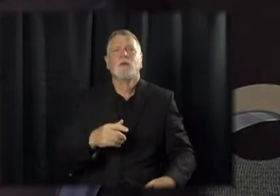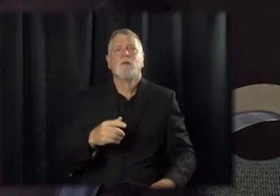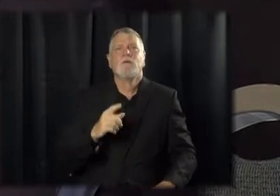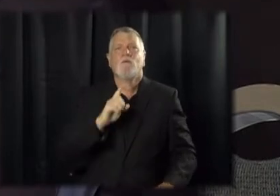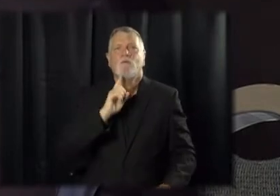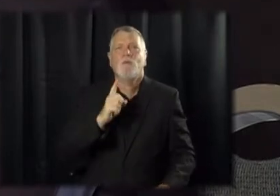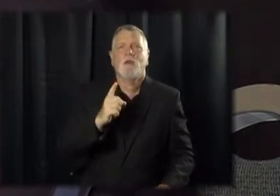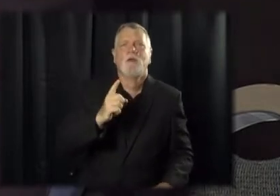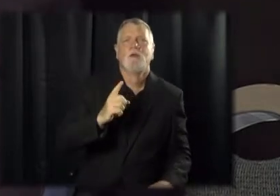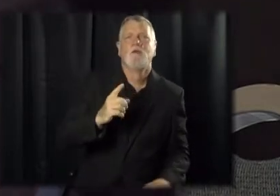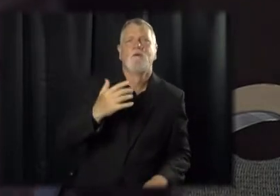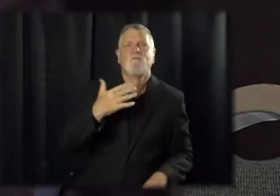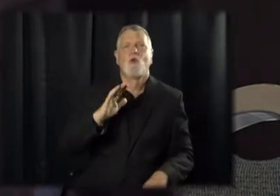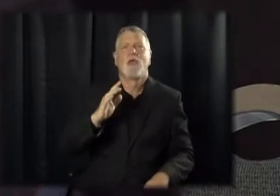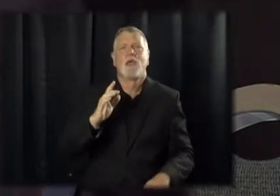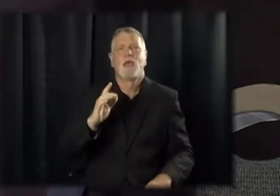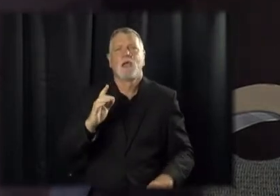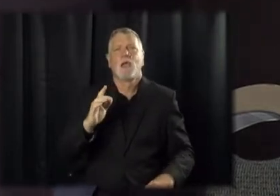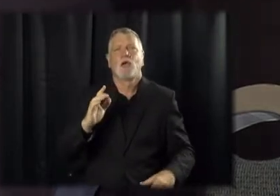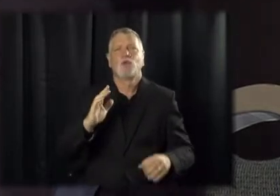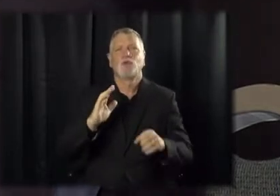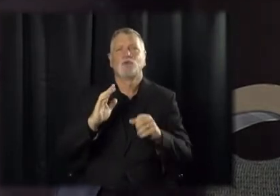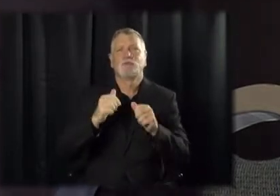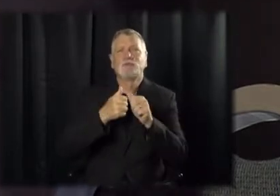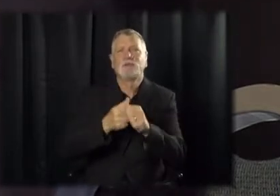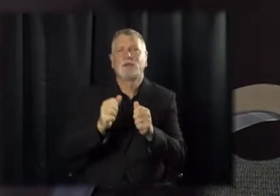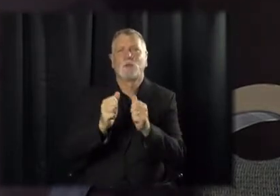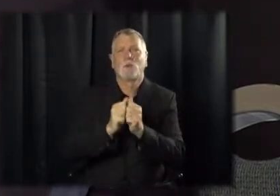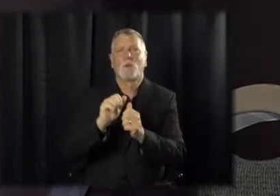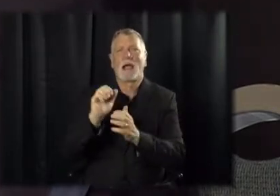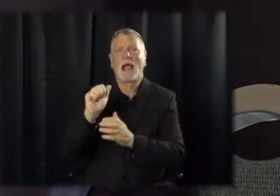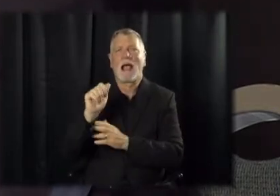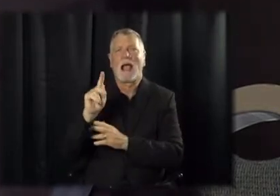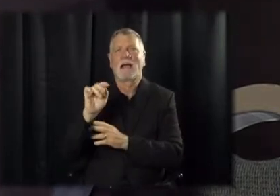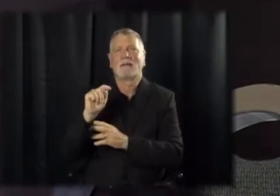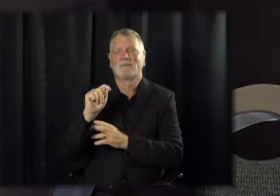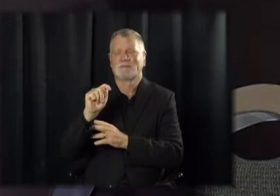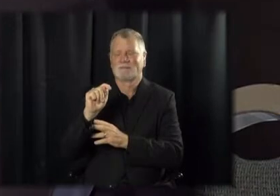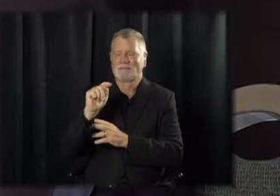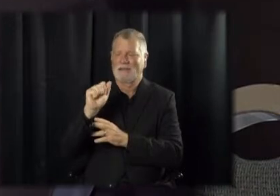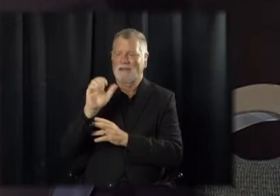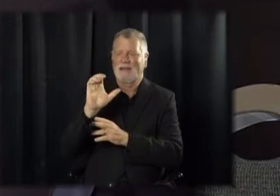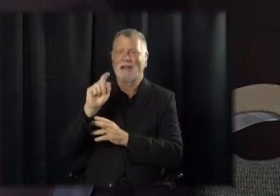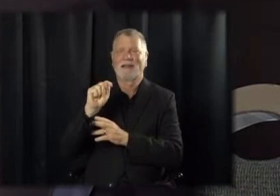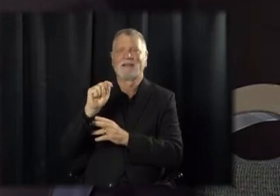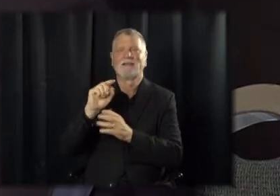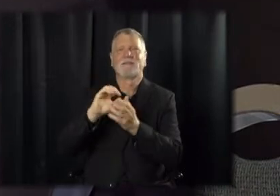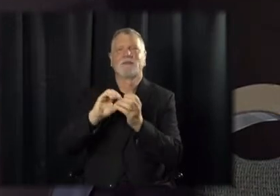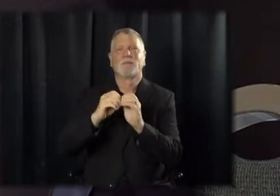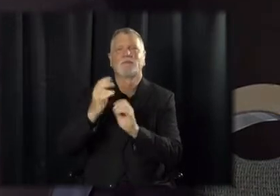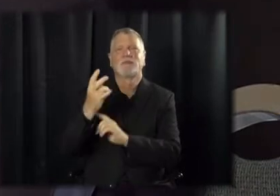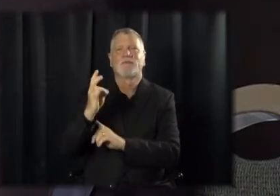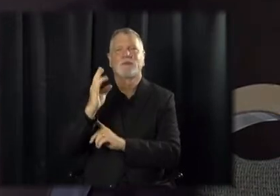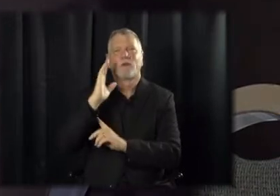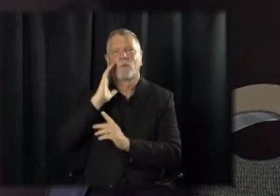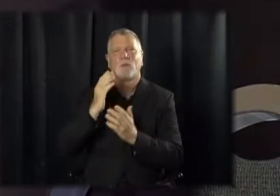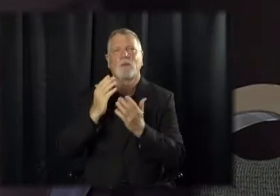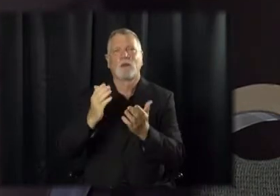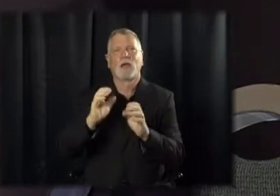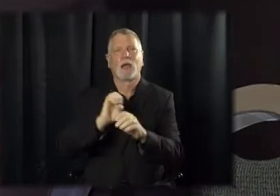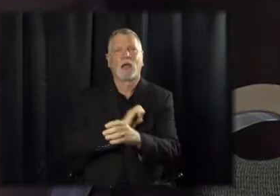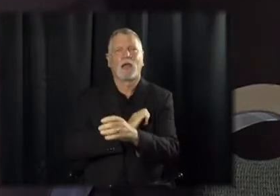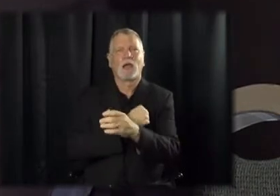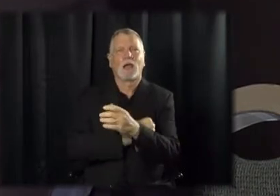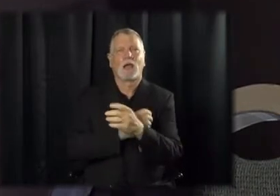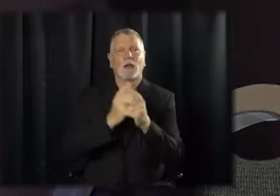it is fully consistent with Act 17, which sets forth the energy public policy of